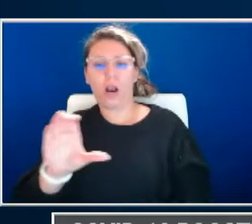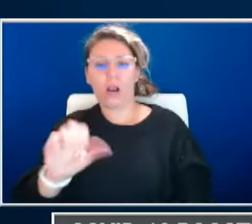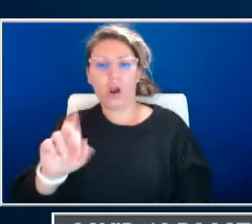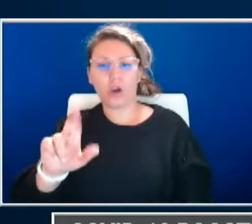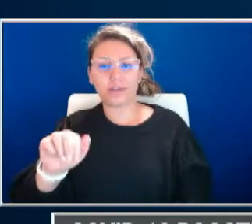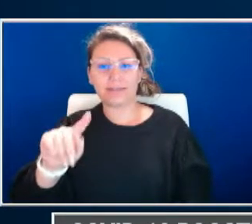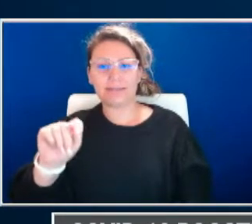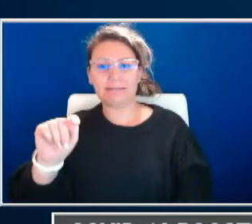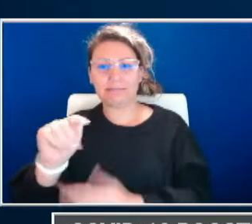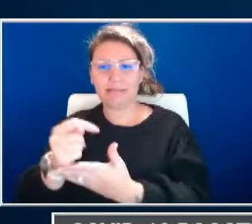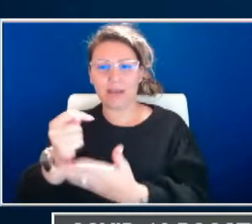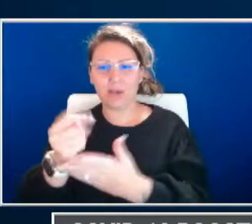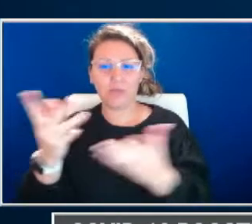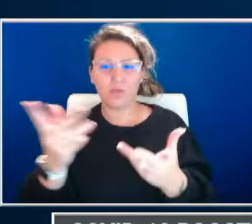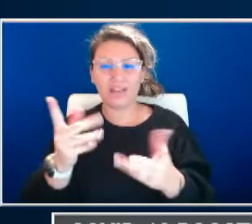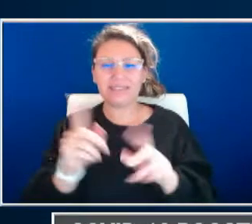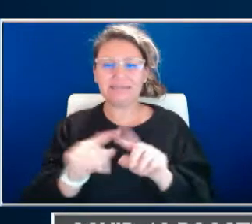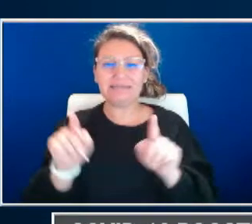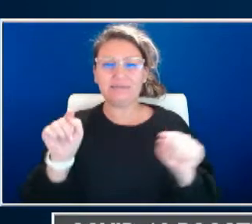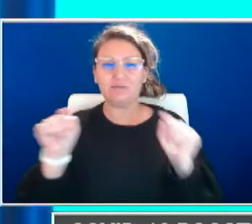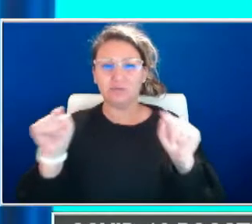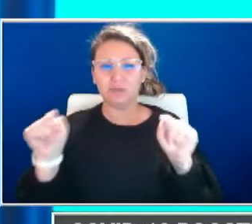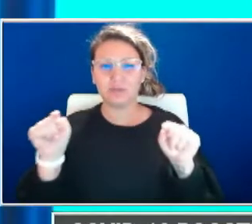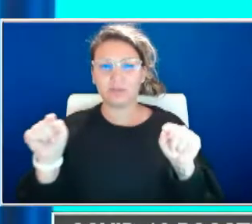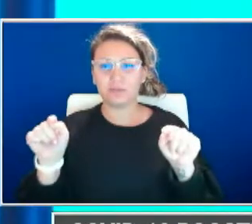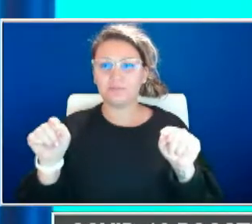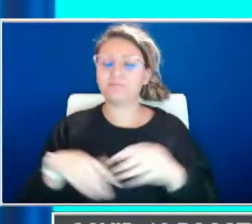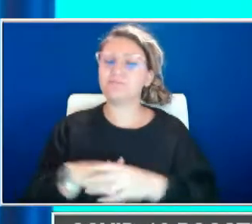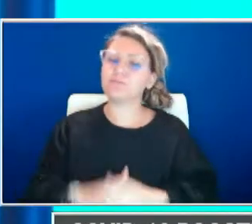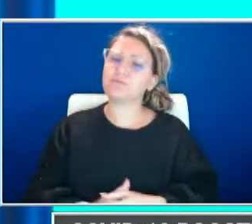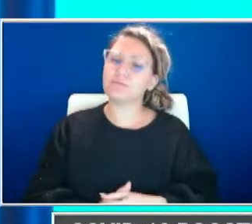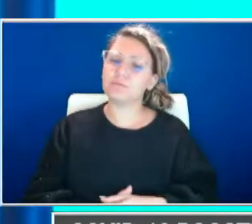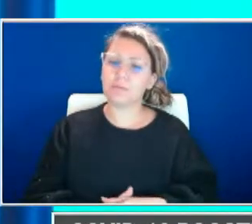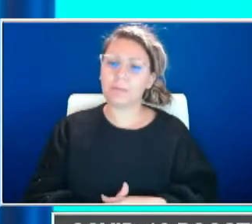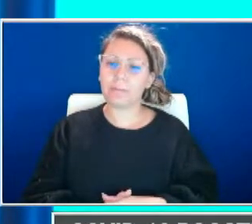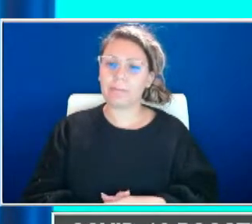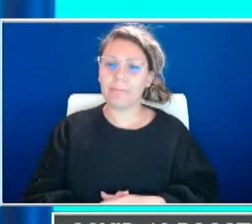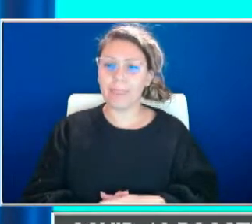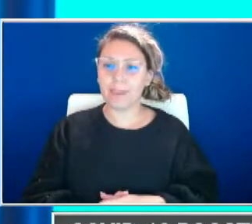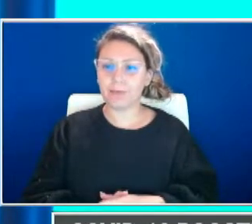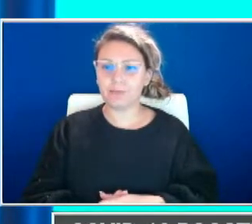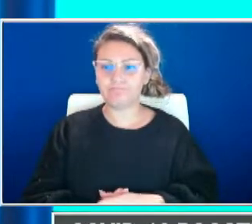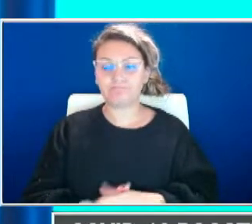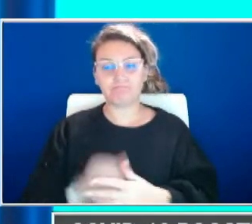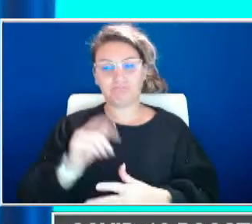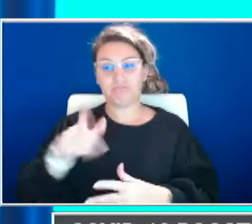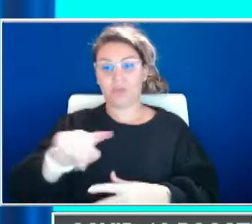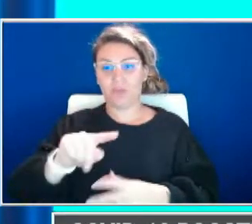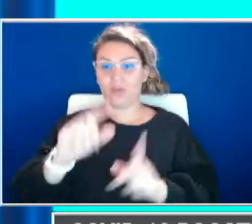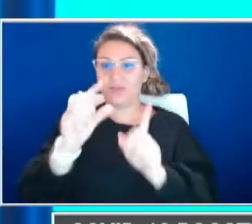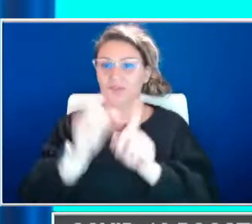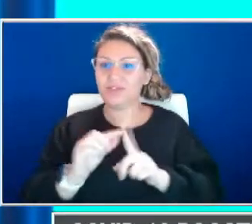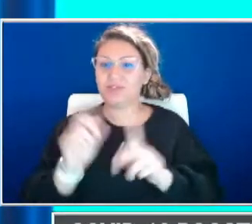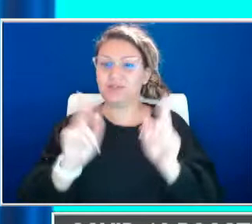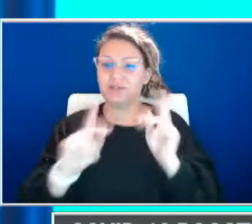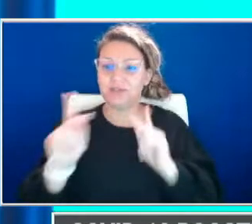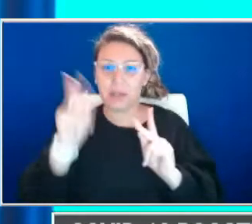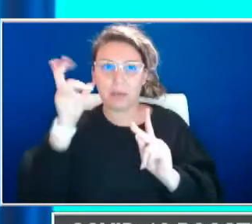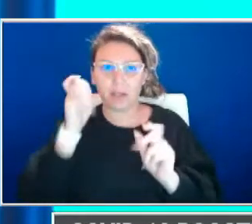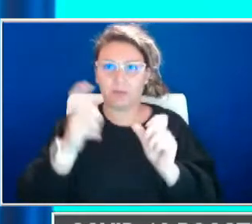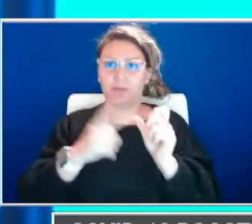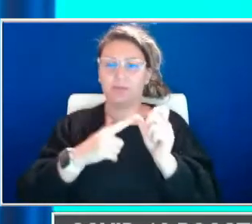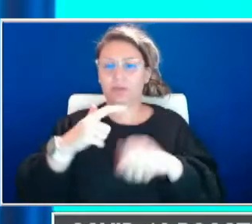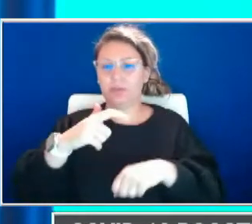bit of the difference between the two. Yeah, Jessica. So, these are terms which many people hear for the first time, and it